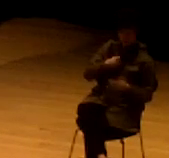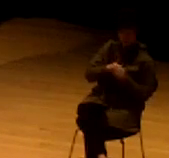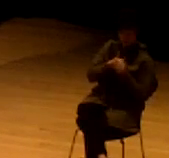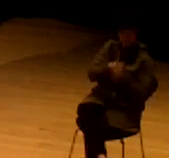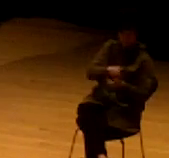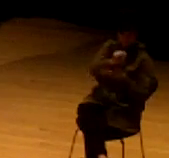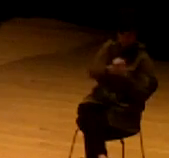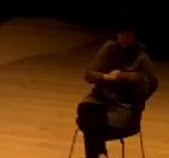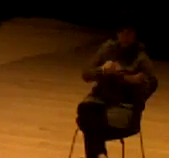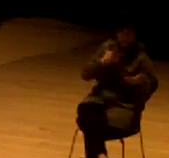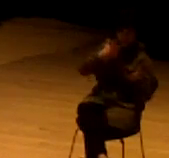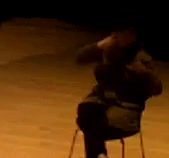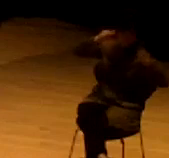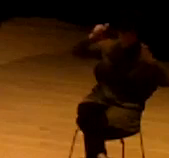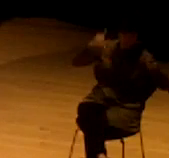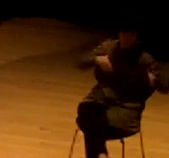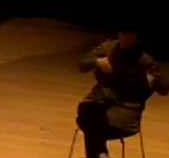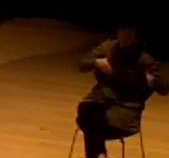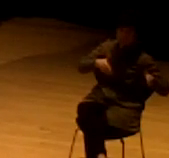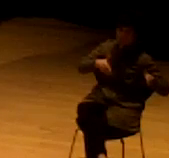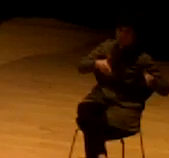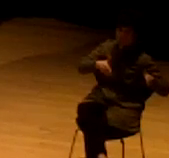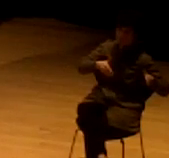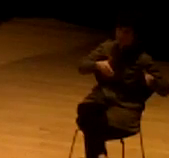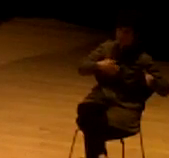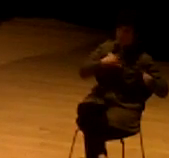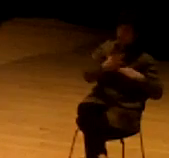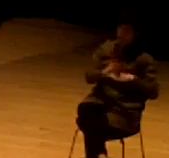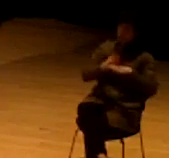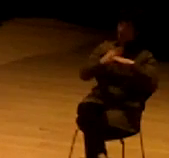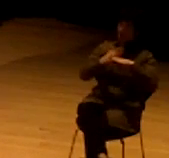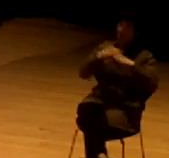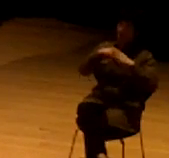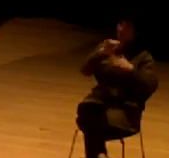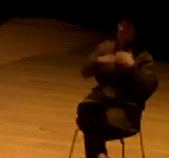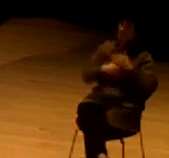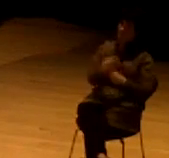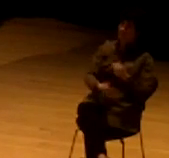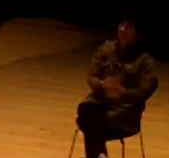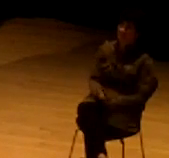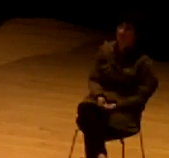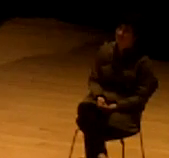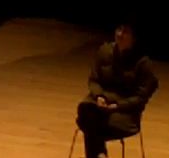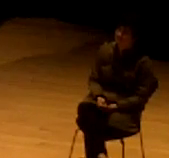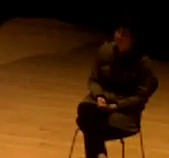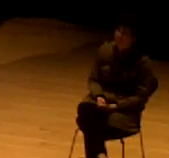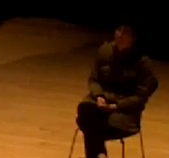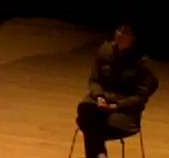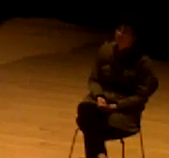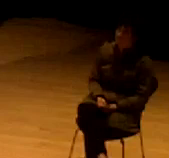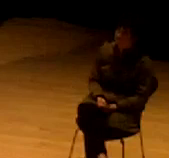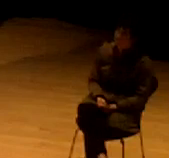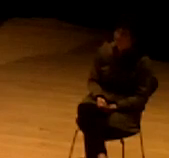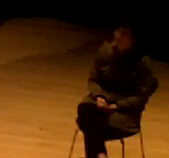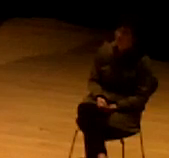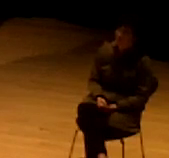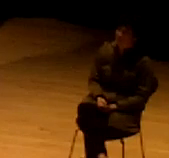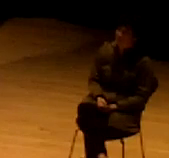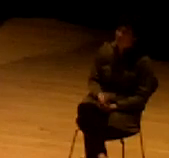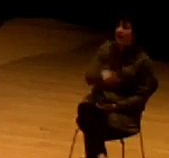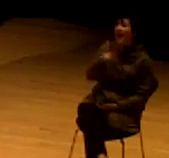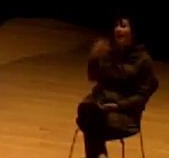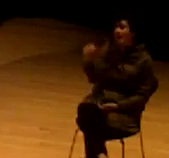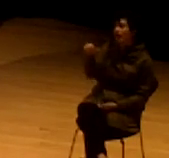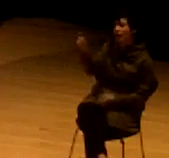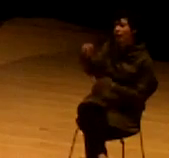right? So I was always protected through this process. And I also had, the other dancers with me and everything else.